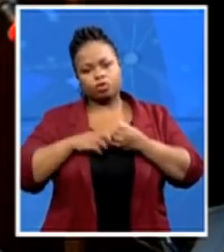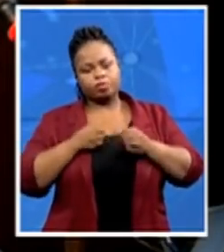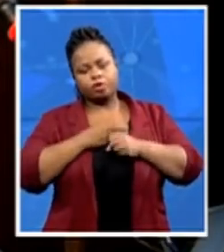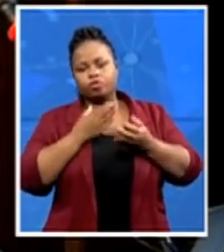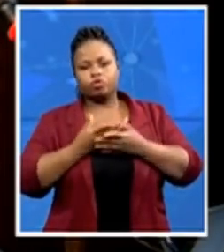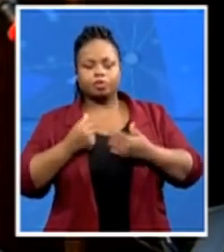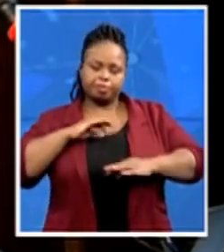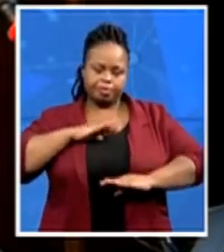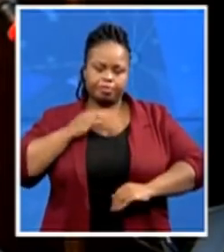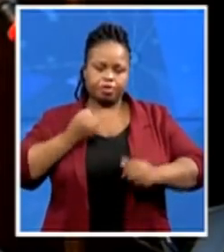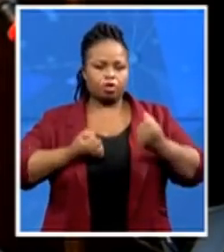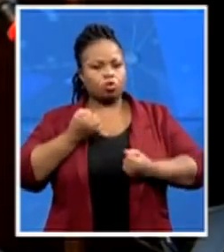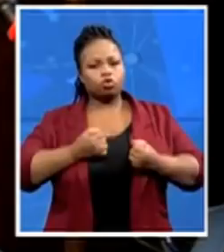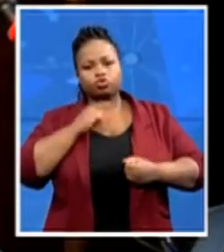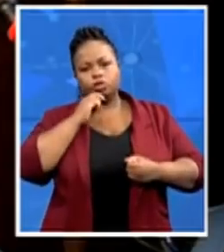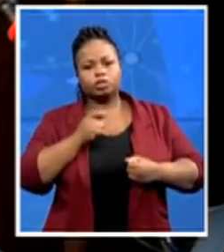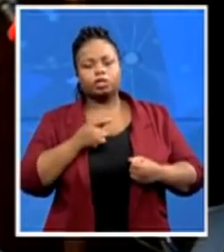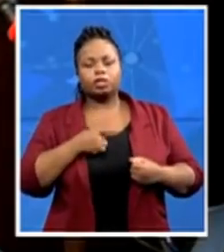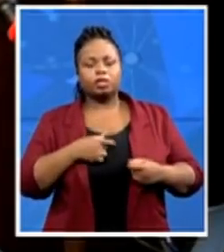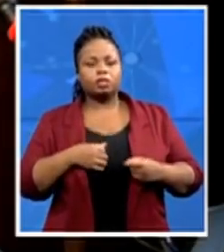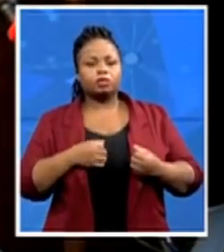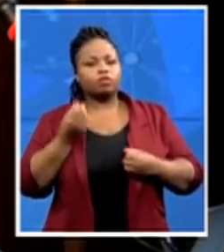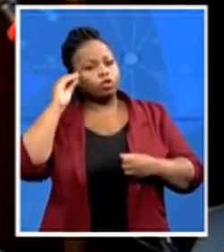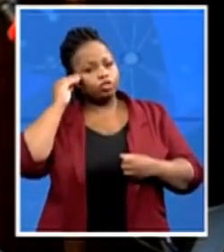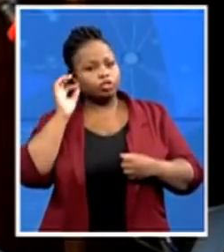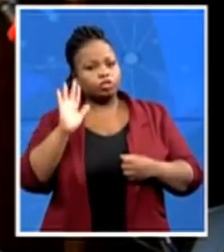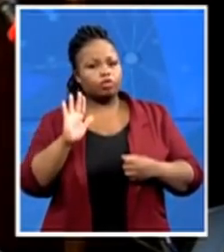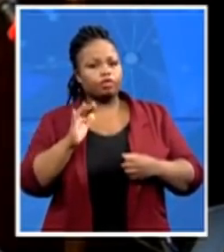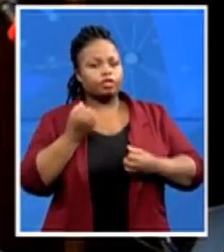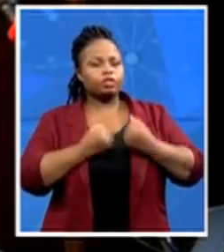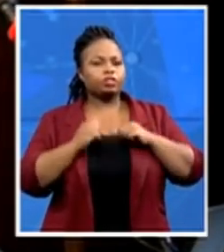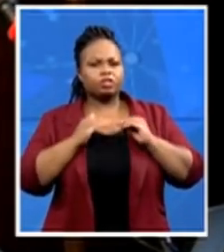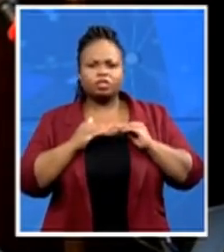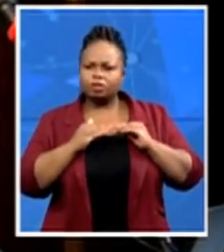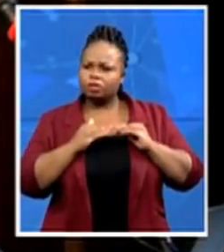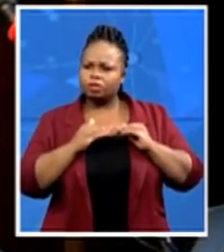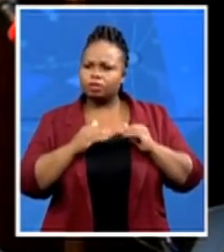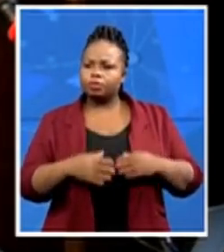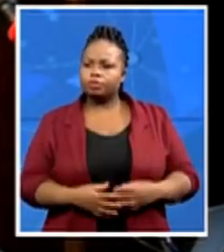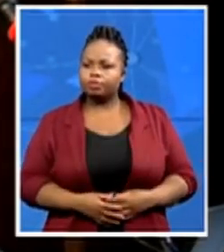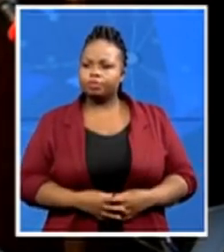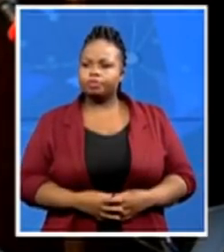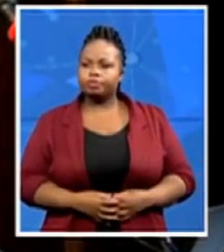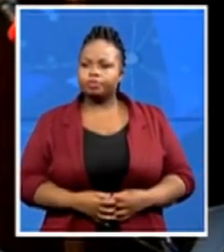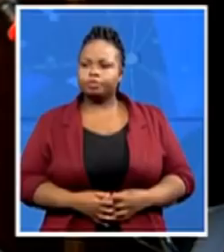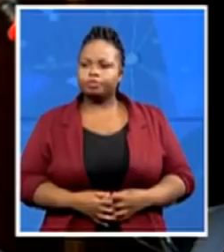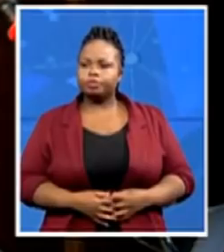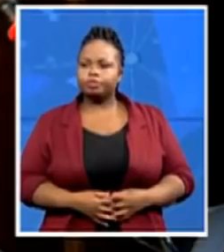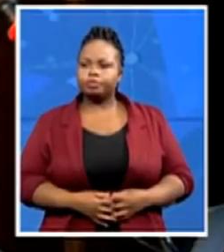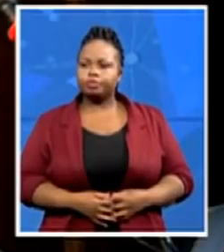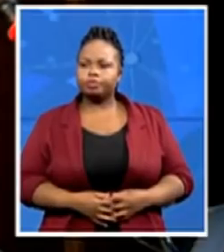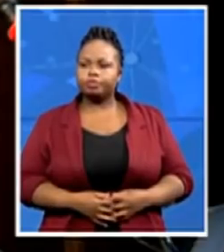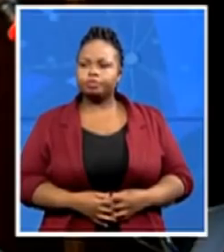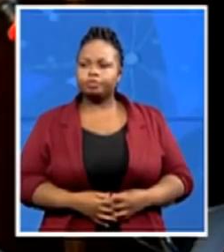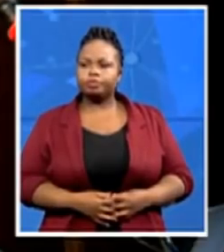of justice why the court should grant bail to him. The allegations that he is facing is several charges of